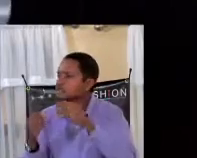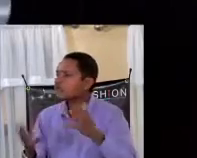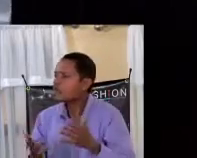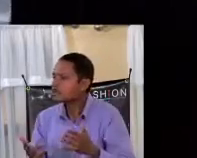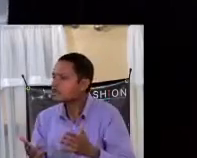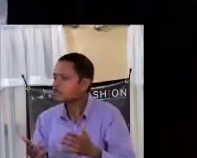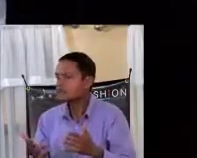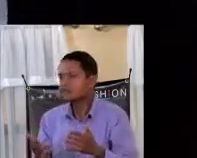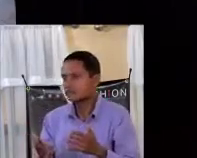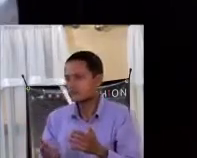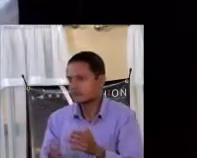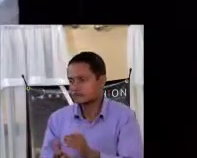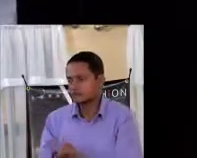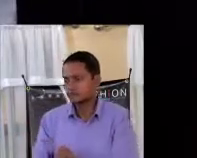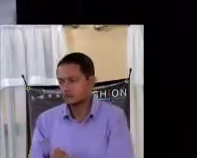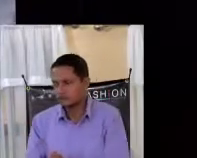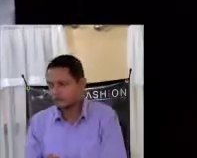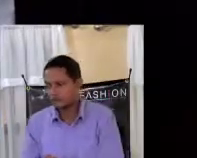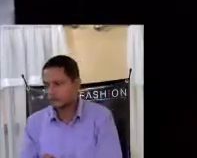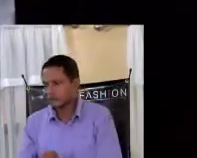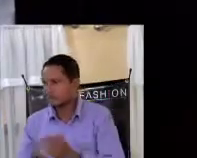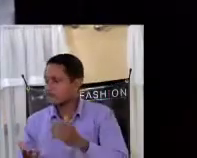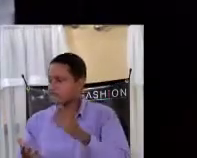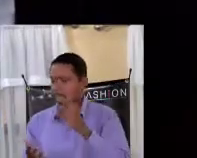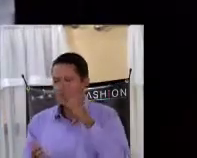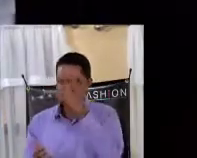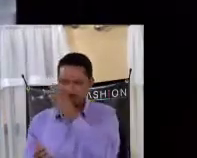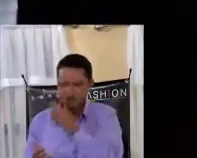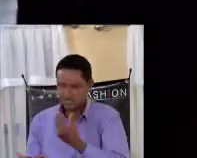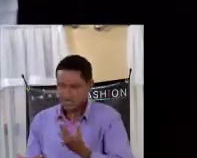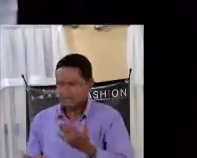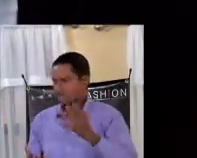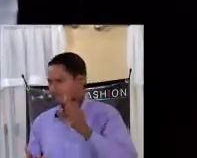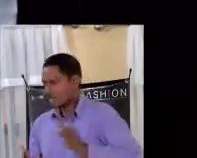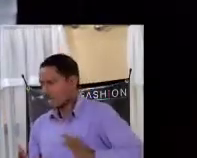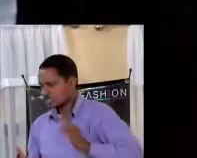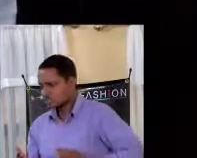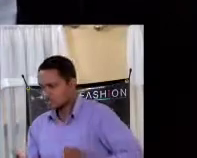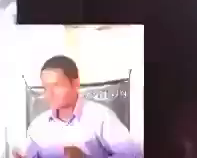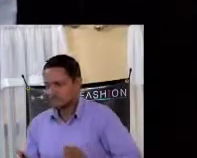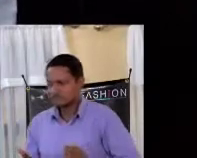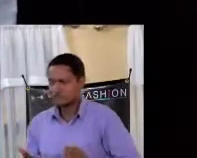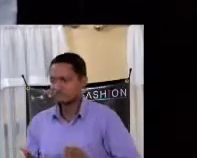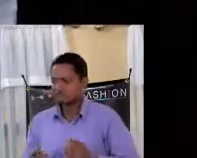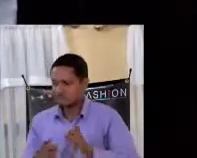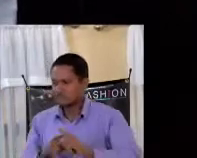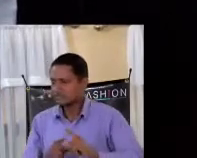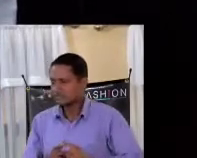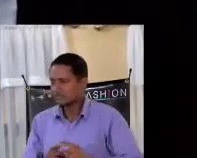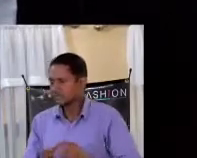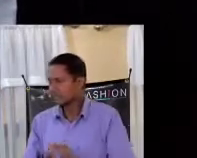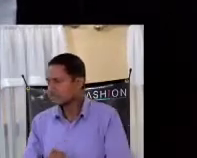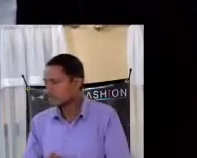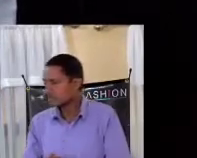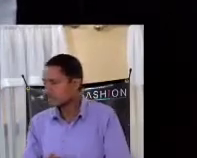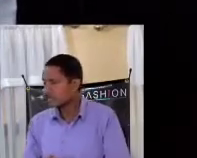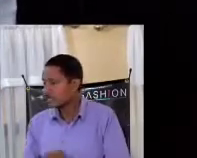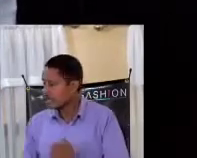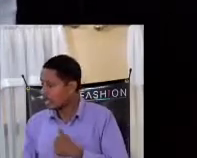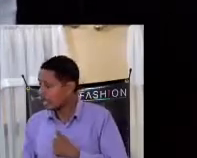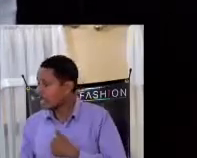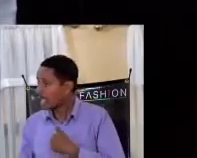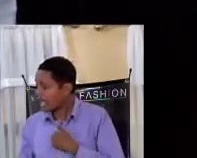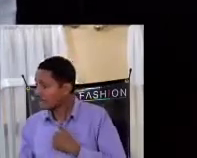in accessories, in fashion, in beauty. And I have an experience, like, I'm not an influencer, but I have a